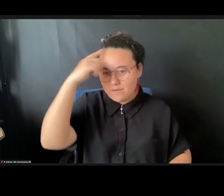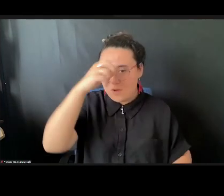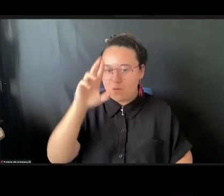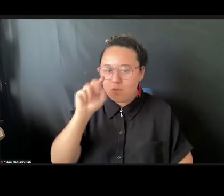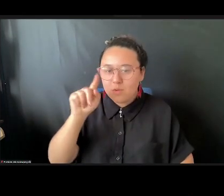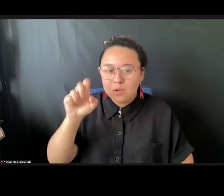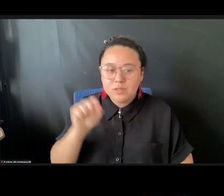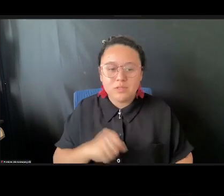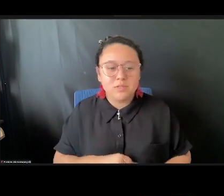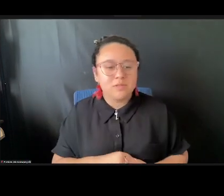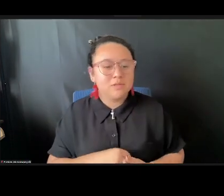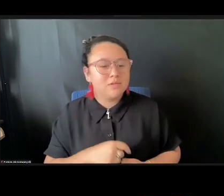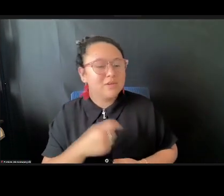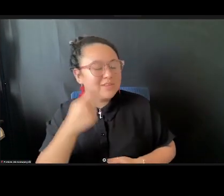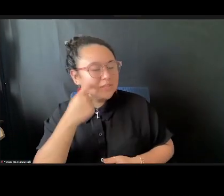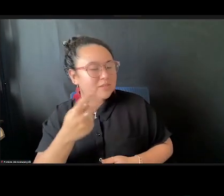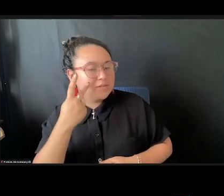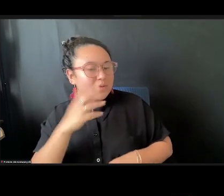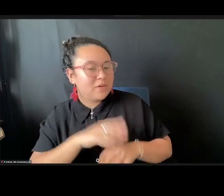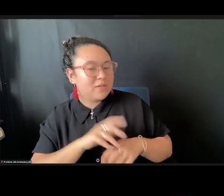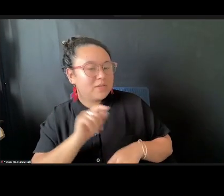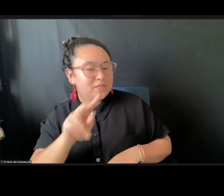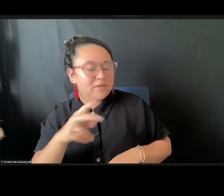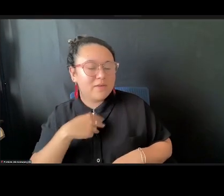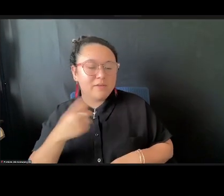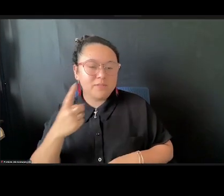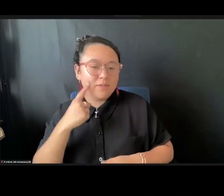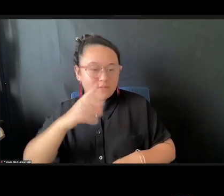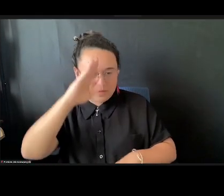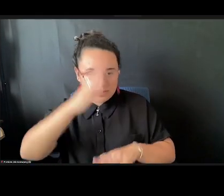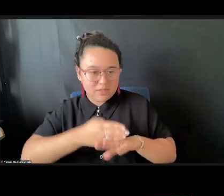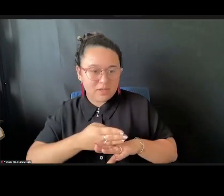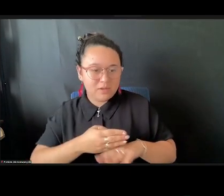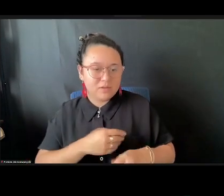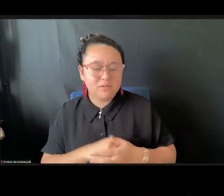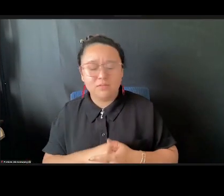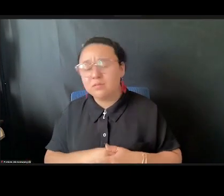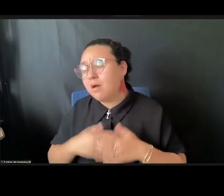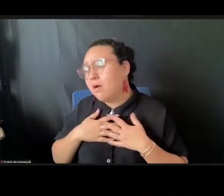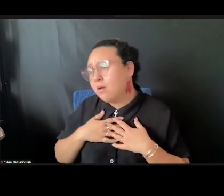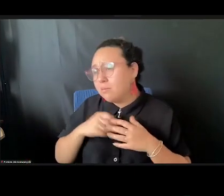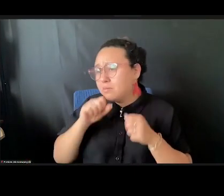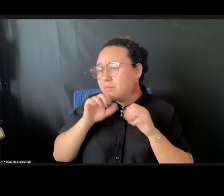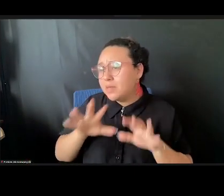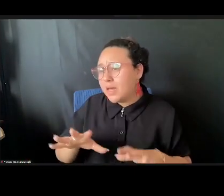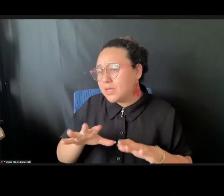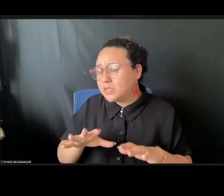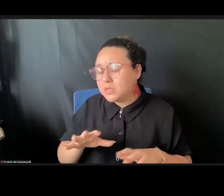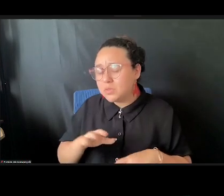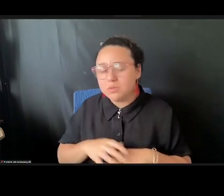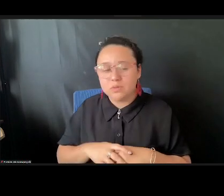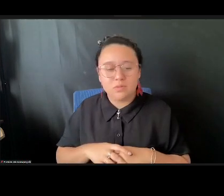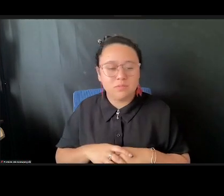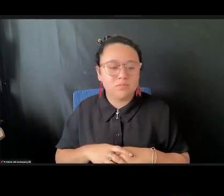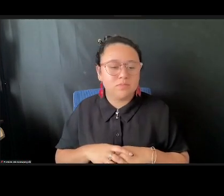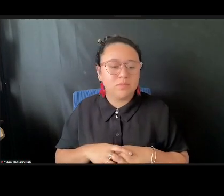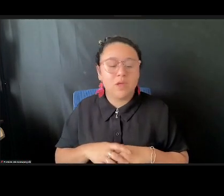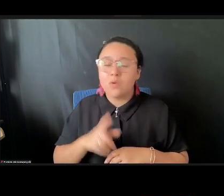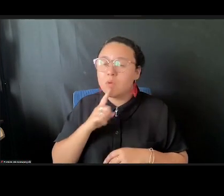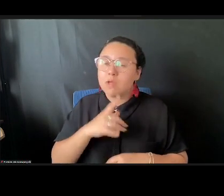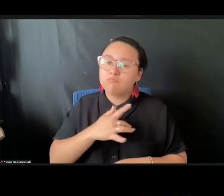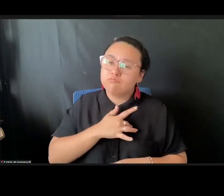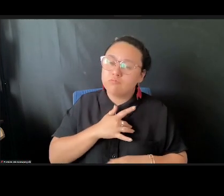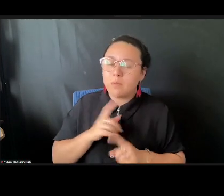I just saw you on TV. Oh. And I have something for your son. Oh, bless you, Mika. A very touching moment here. As a